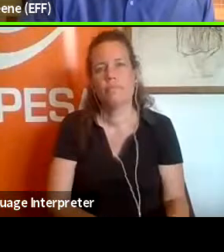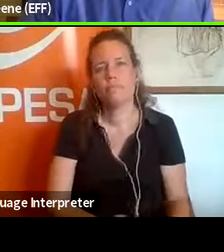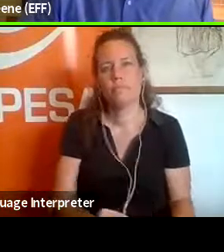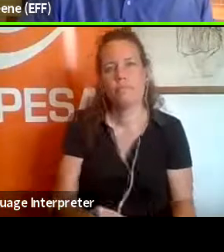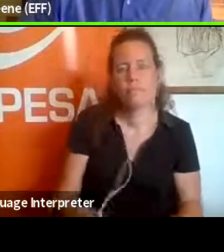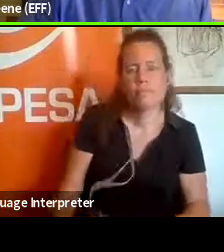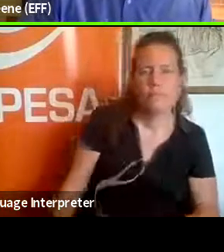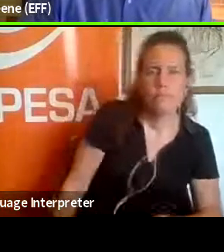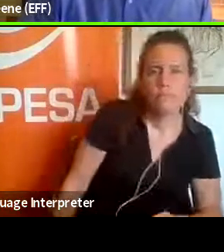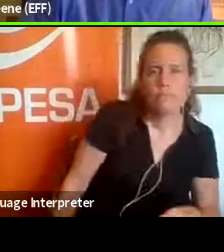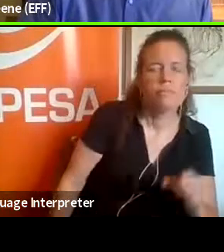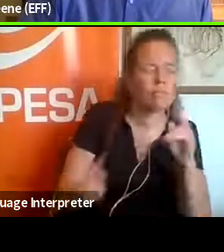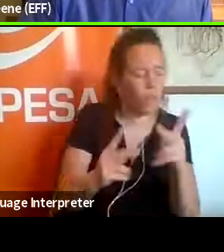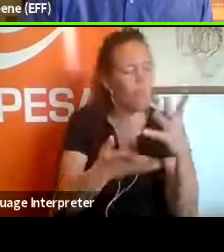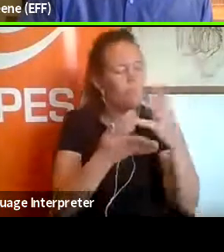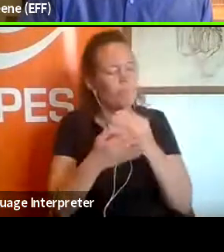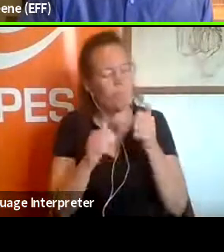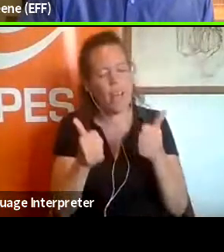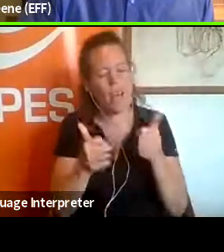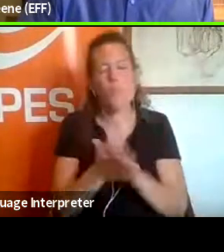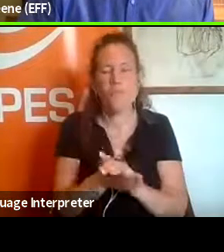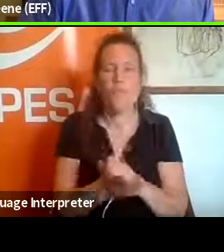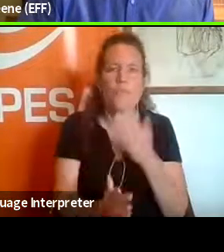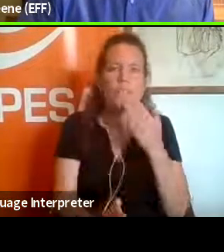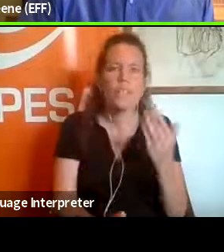That's very helpful. Yes, Brianna.